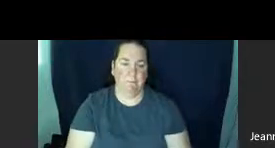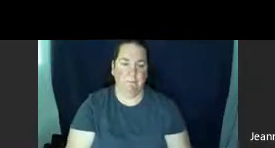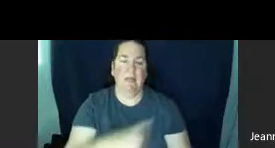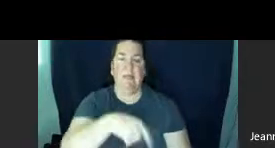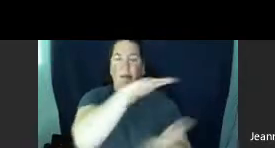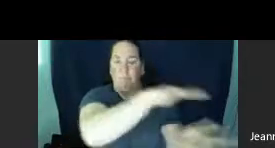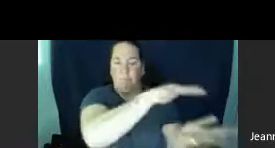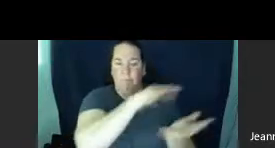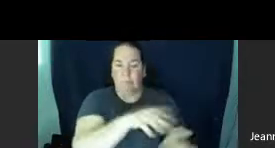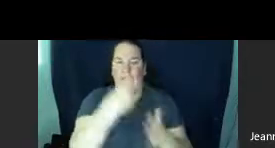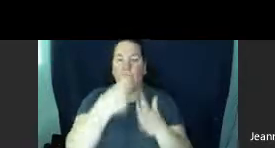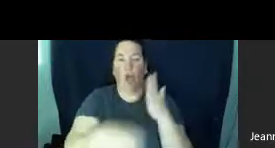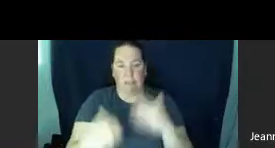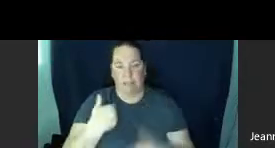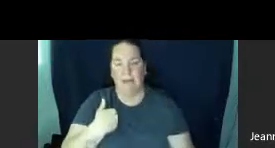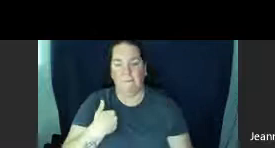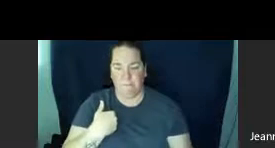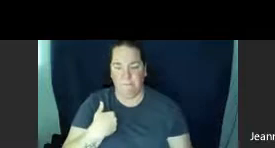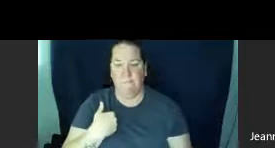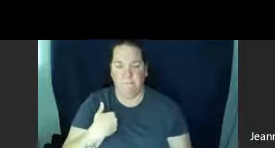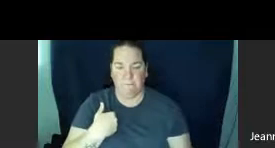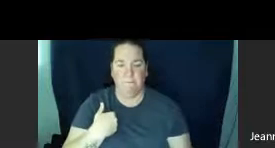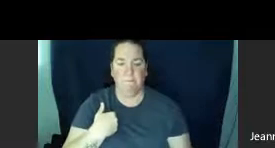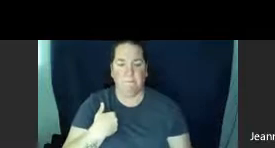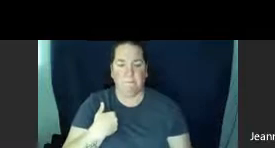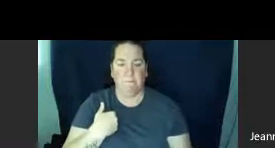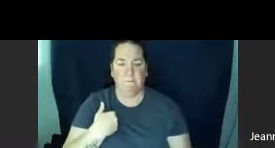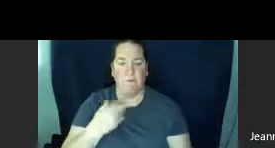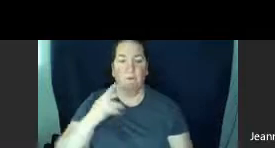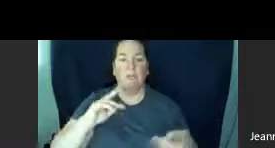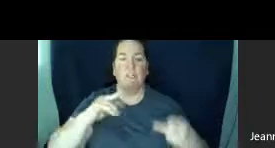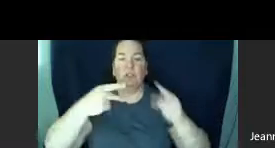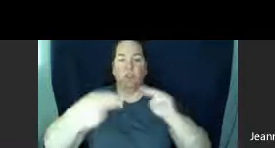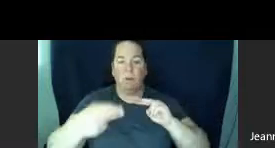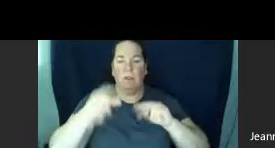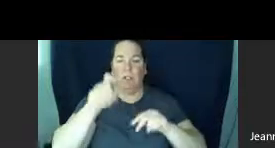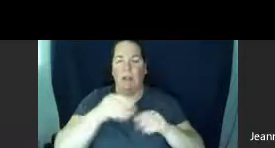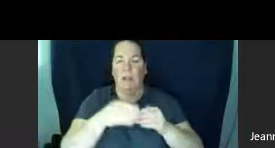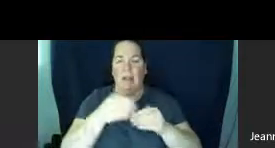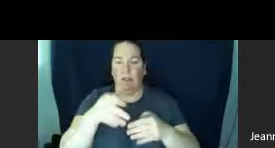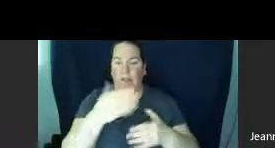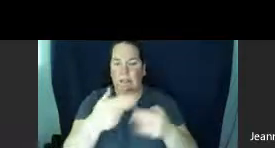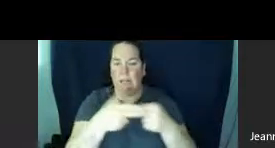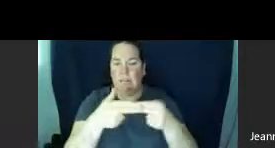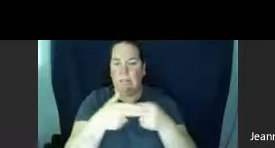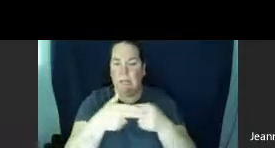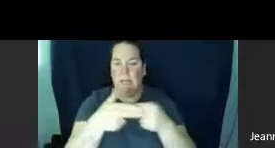cost associated with it, and this would vary based on the patient's insurance.